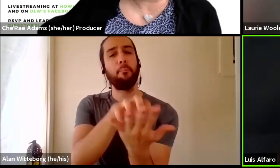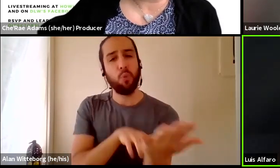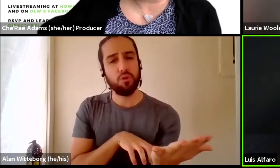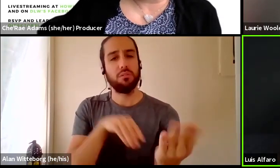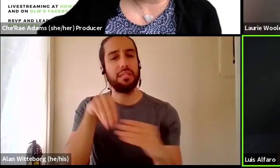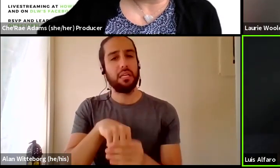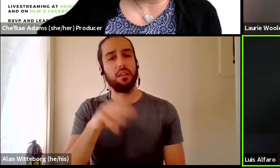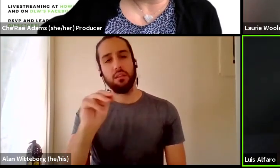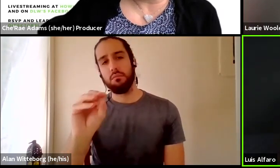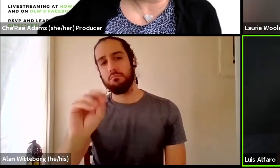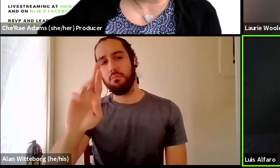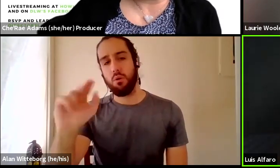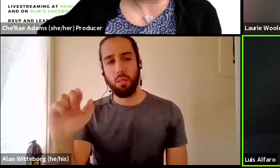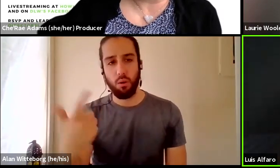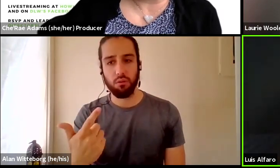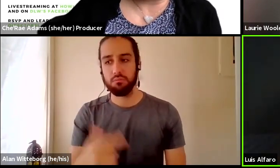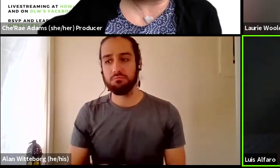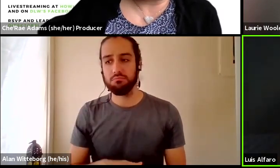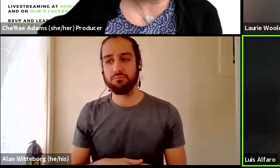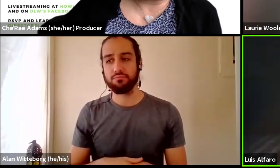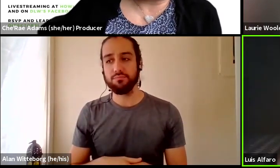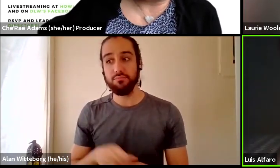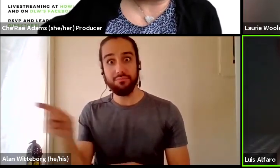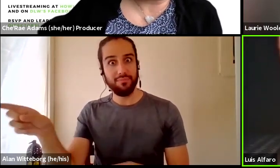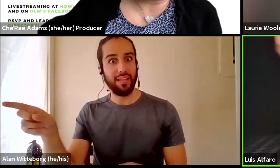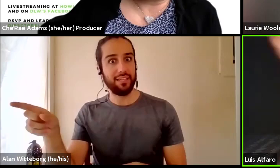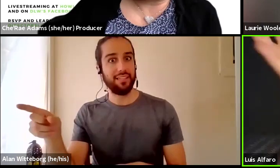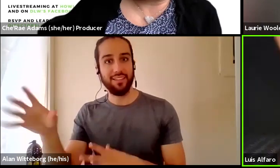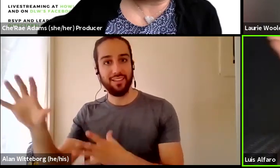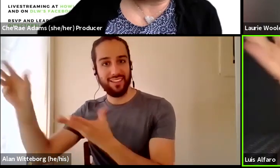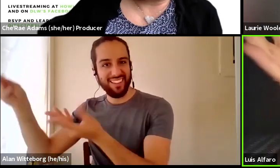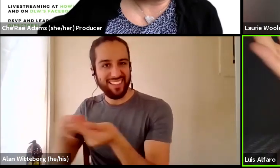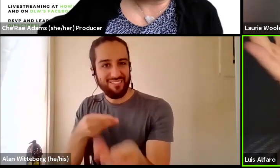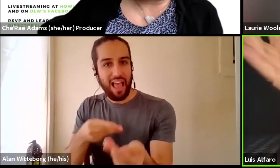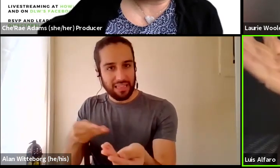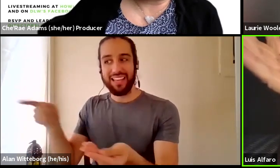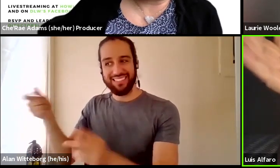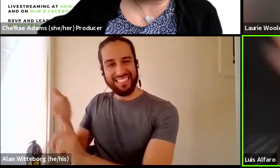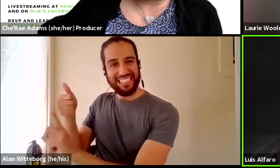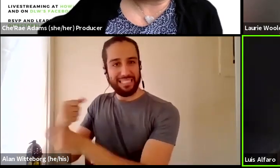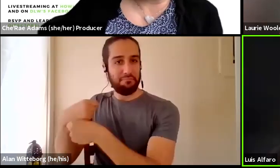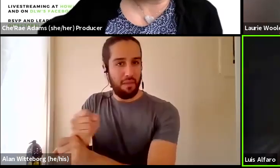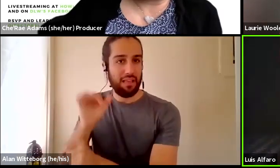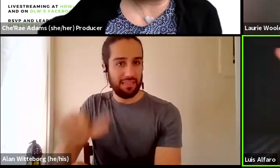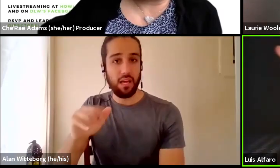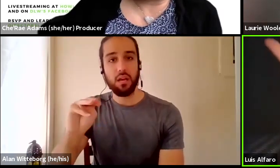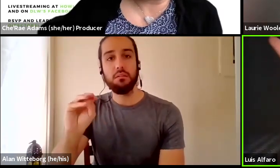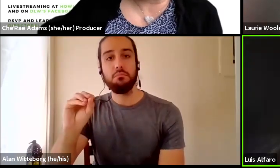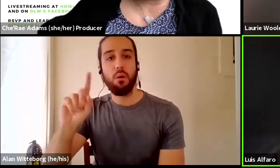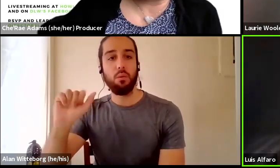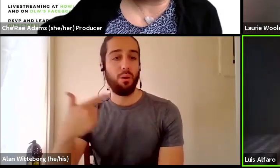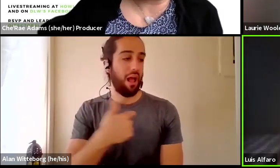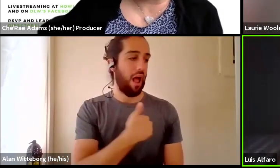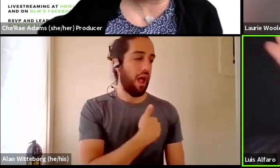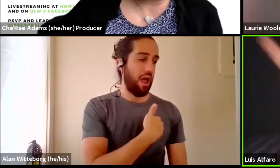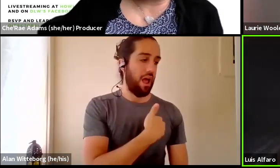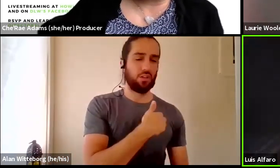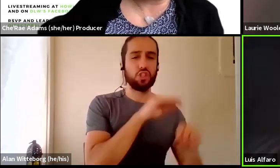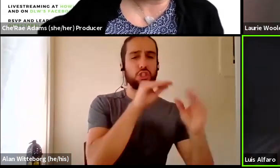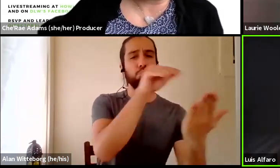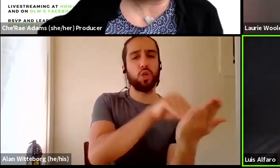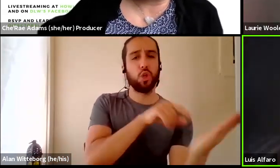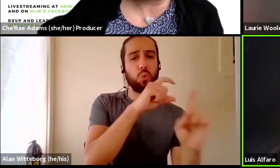instinctual. But, you know, that is his monologue. I mean, he fed that. He made that, right? I just put the words in. But he was